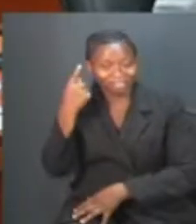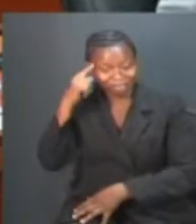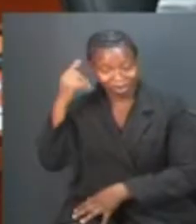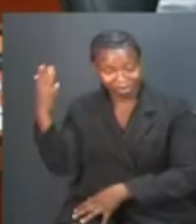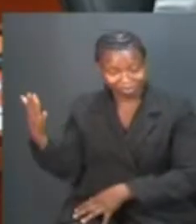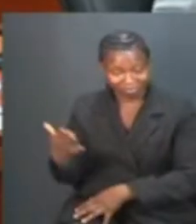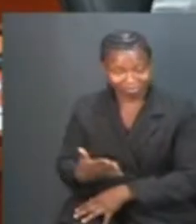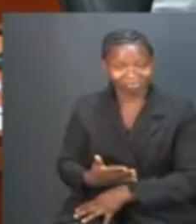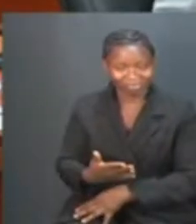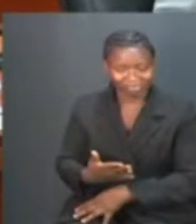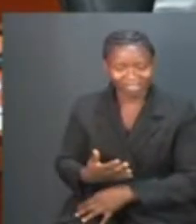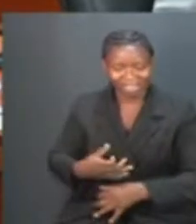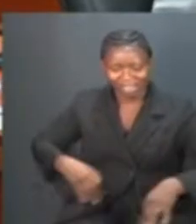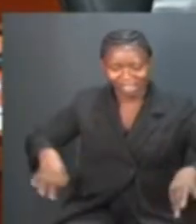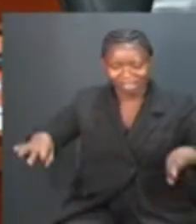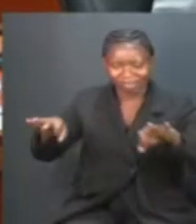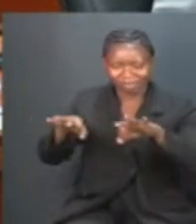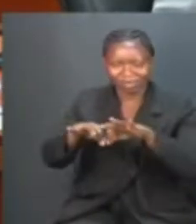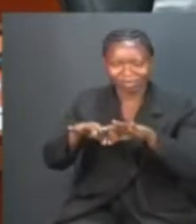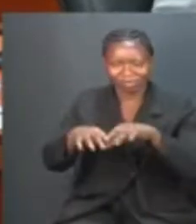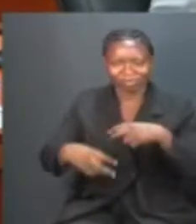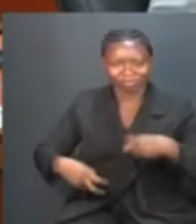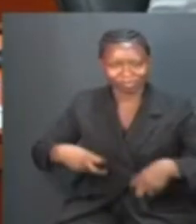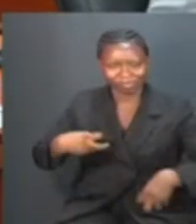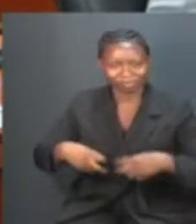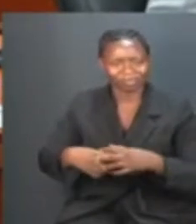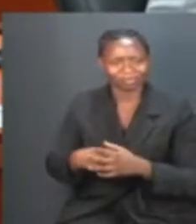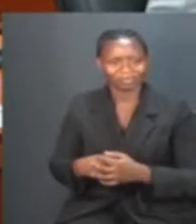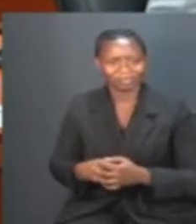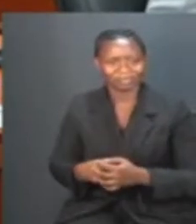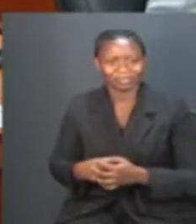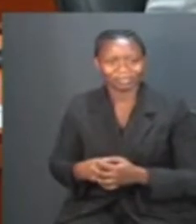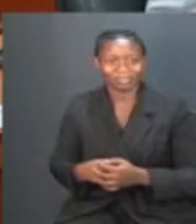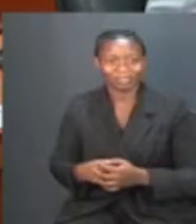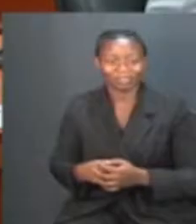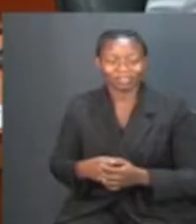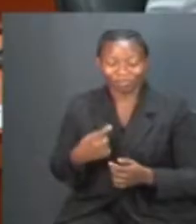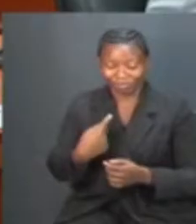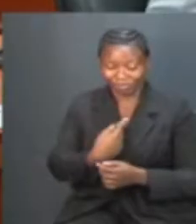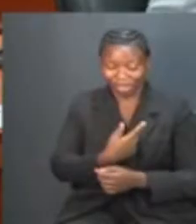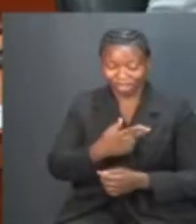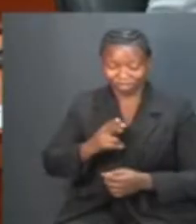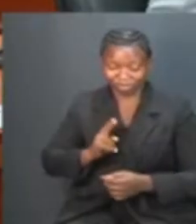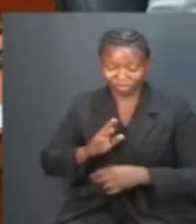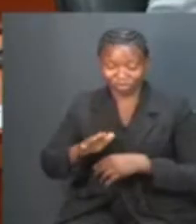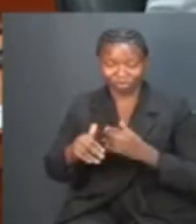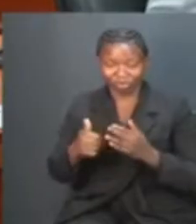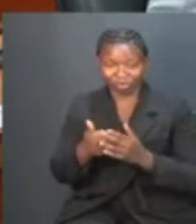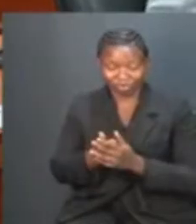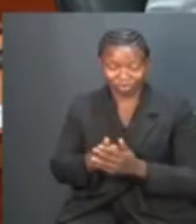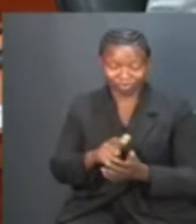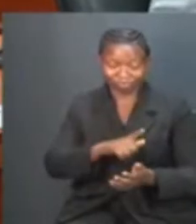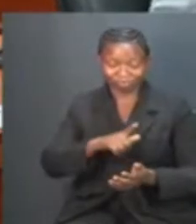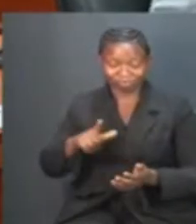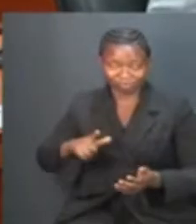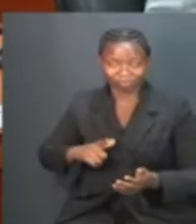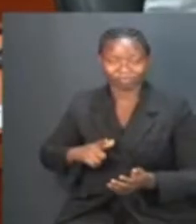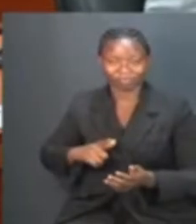up an important matter like this for us as